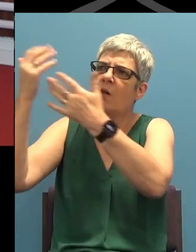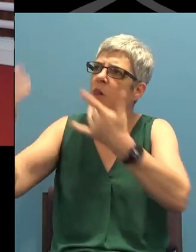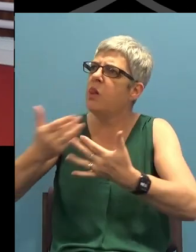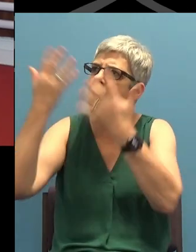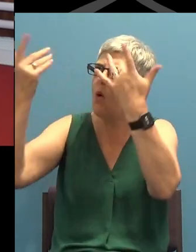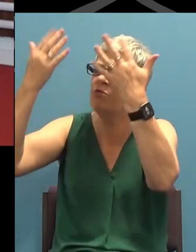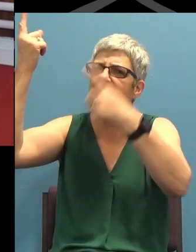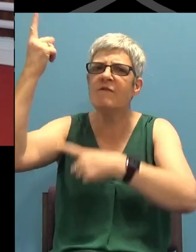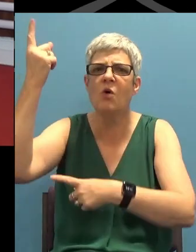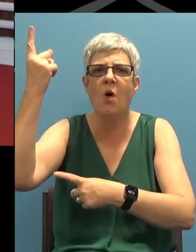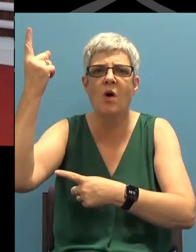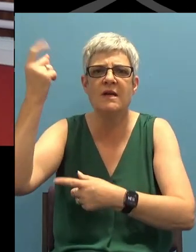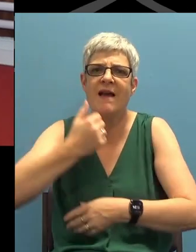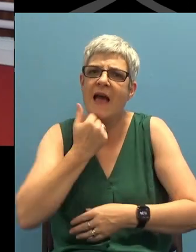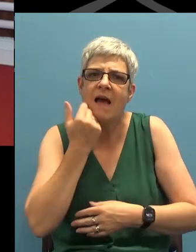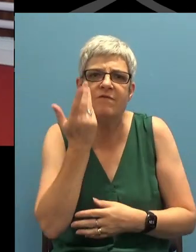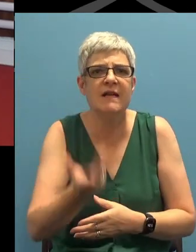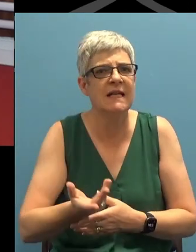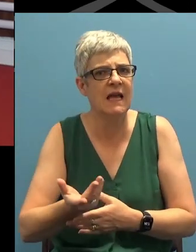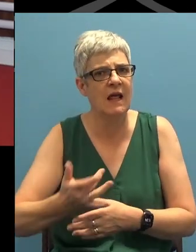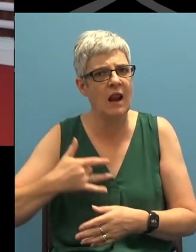life.